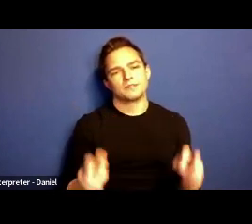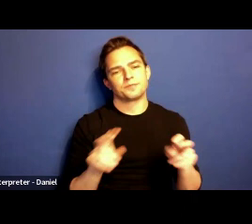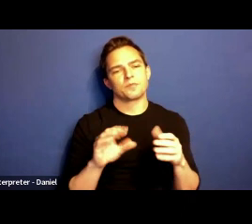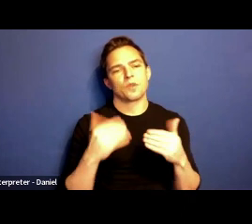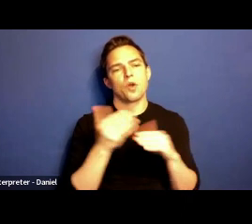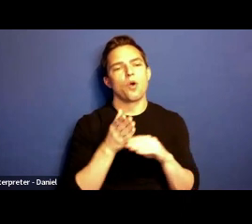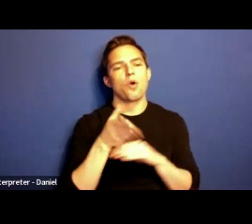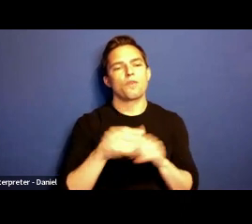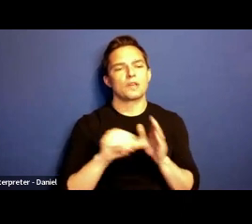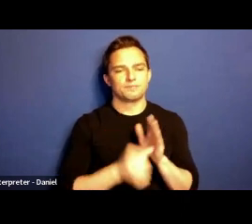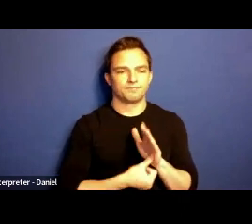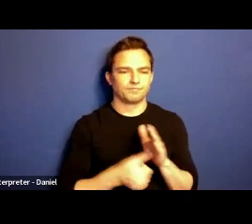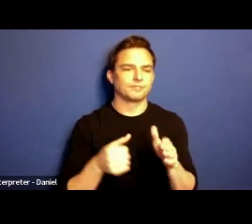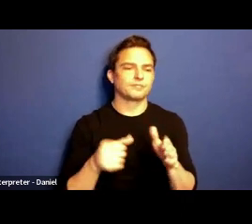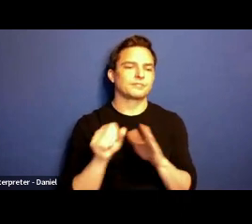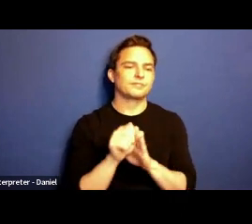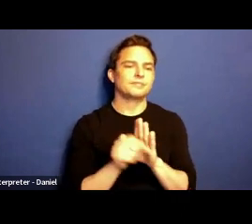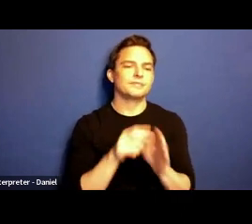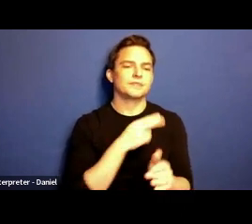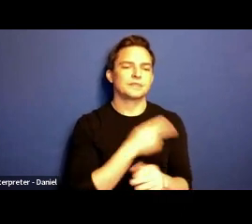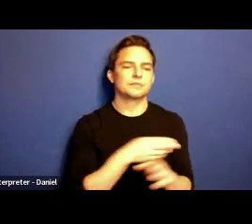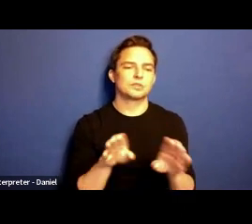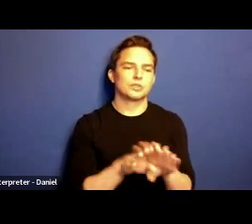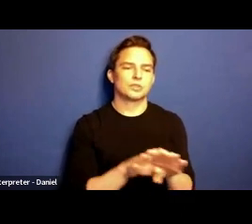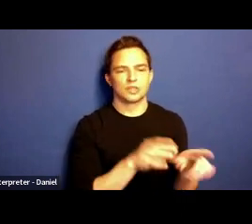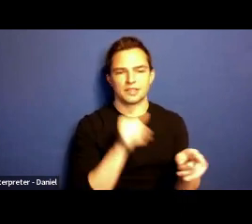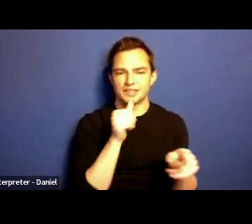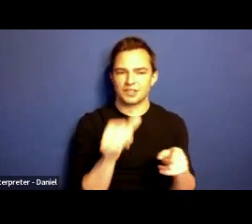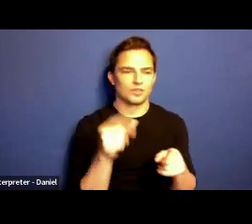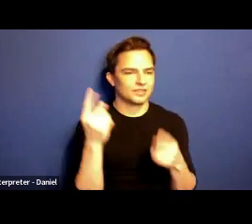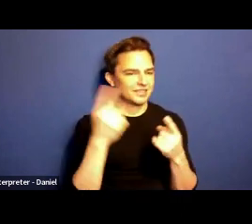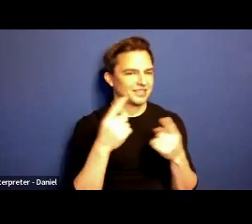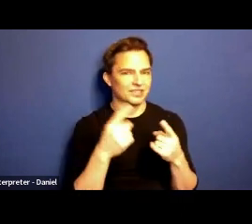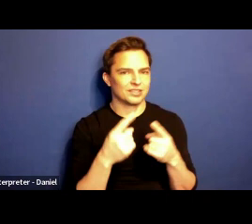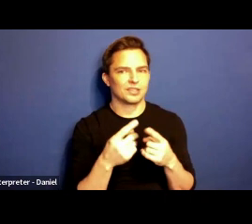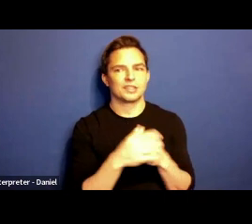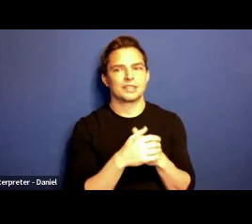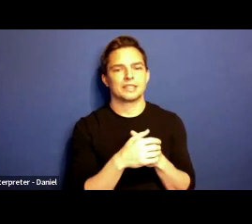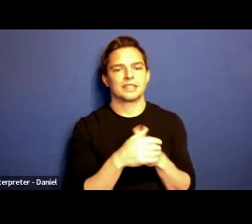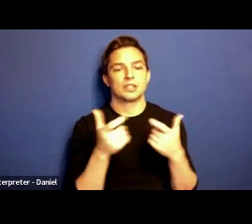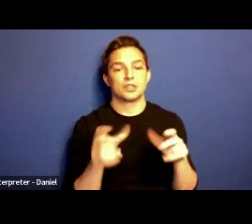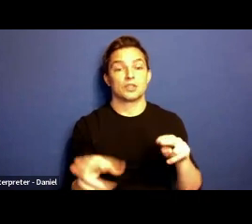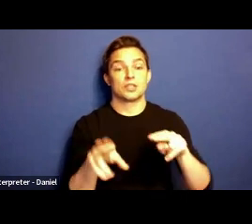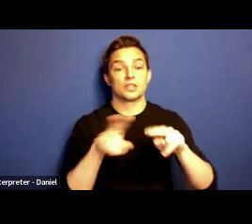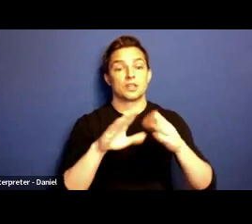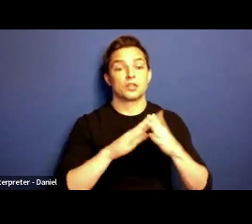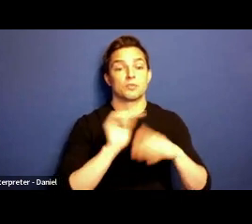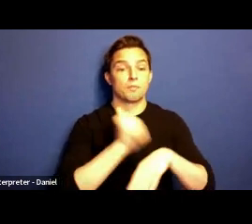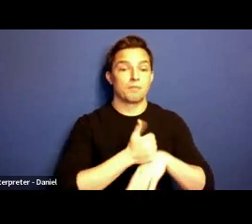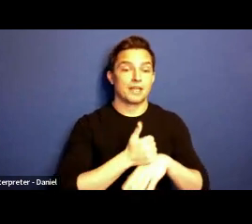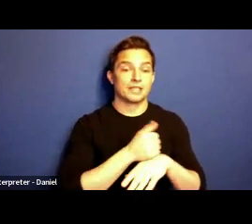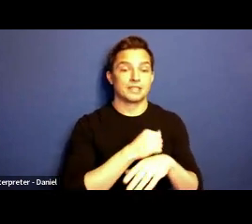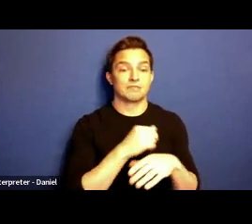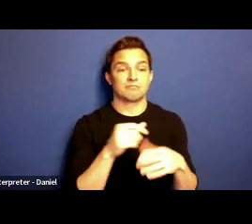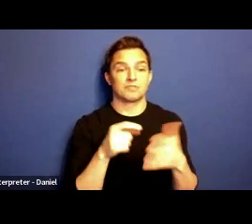the impact of state hospital closures. They don't account for both the huge increase in community-based treatment, the